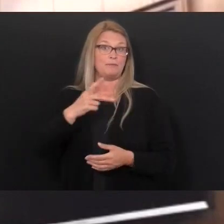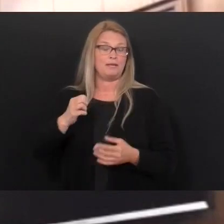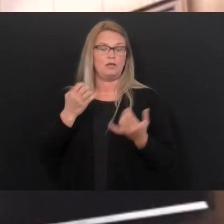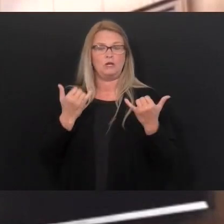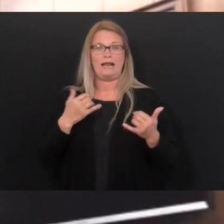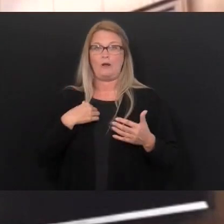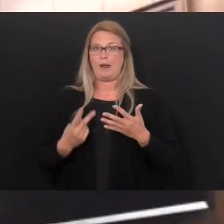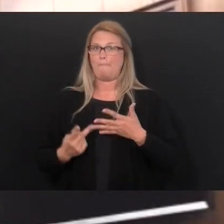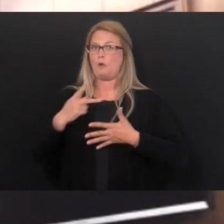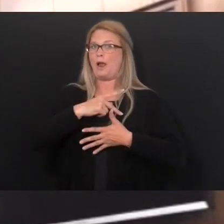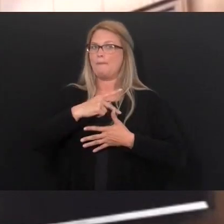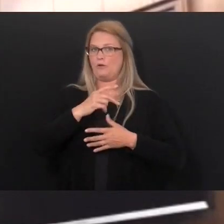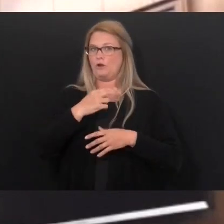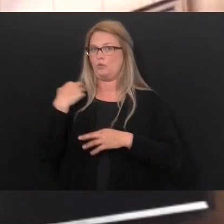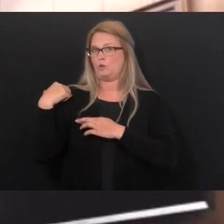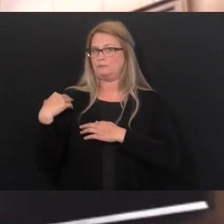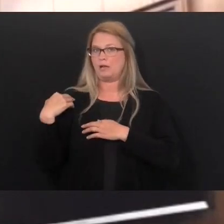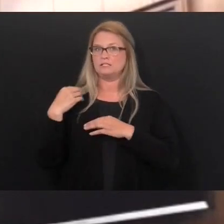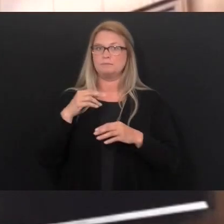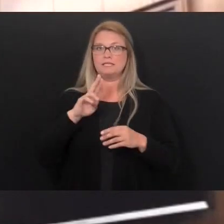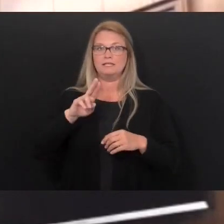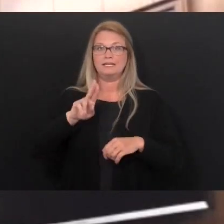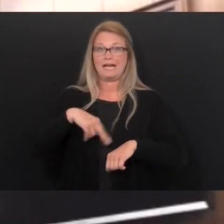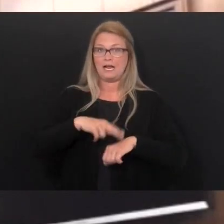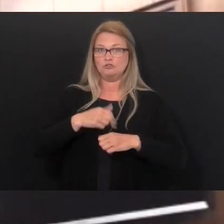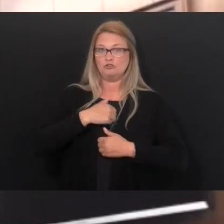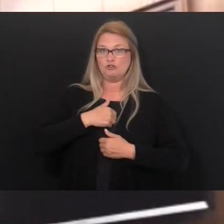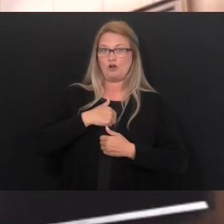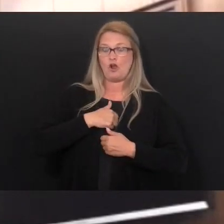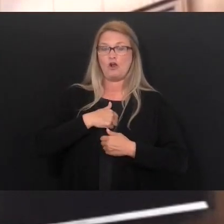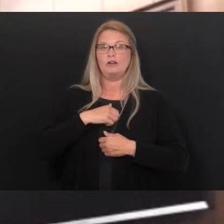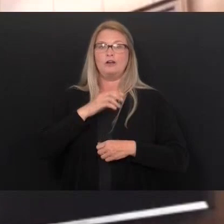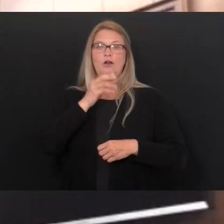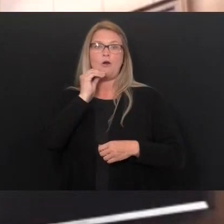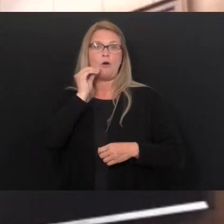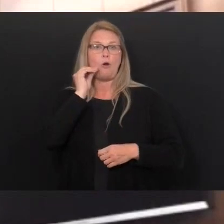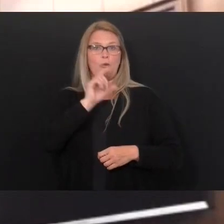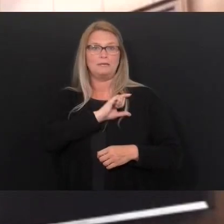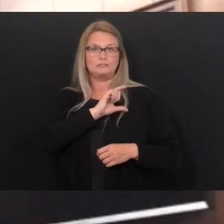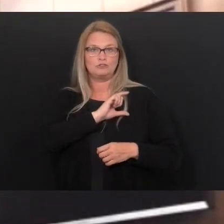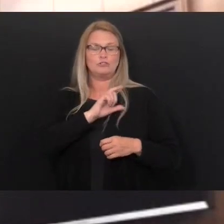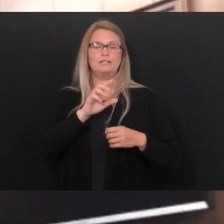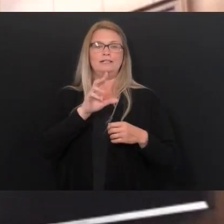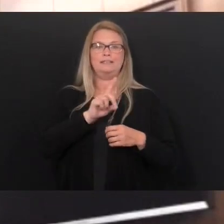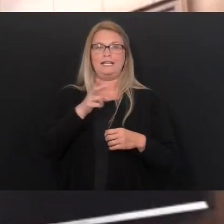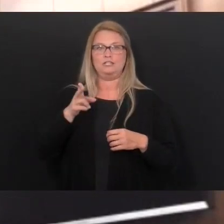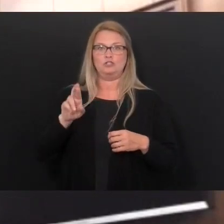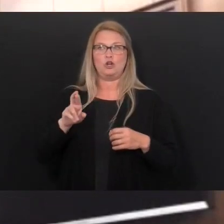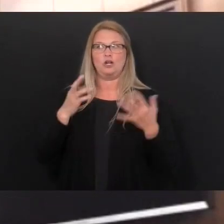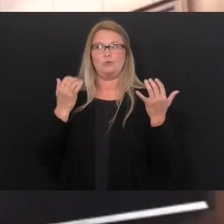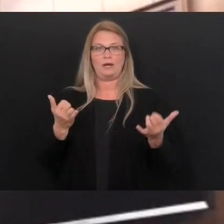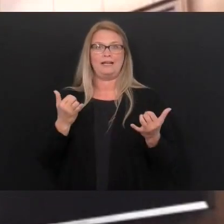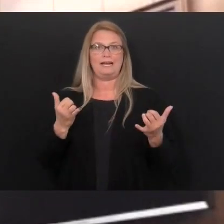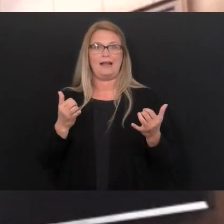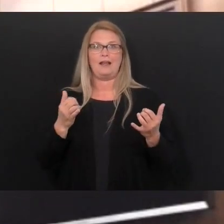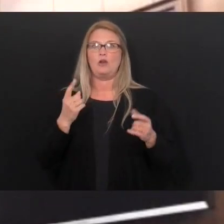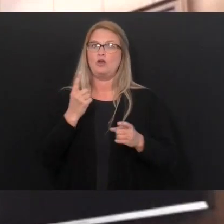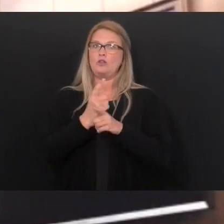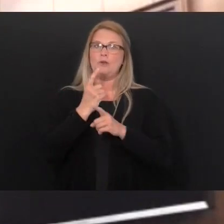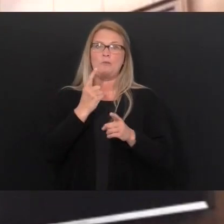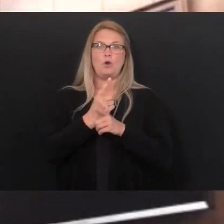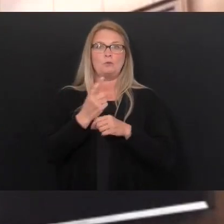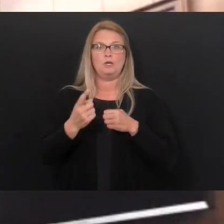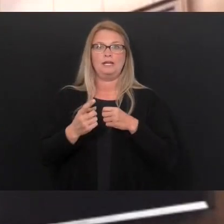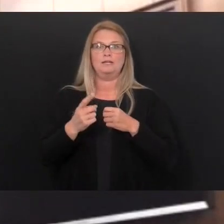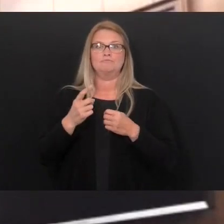responsibility from the National Guard, Department of Homeland Security, Emergency Management, and DHHR is to maintain the appropriate reserve